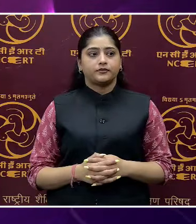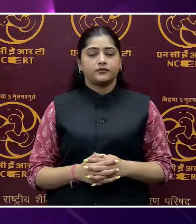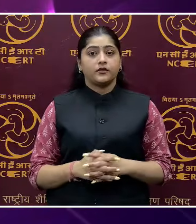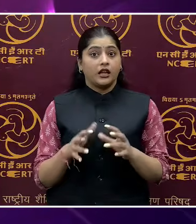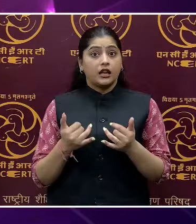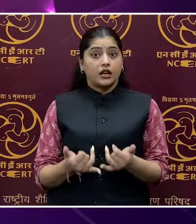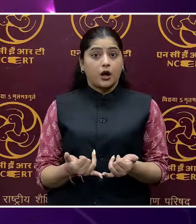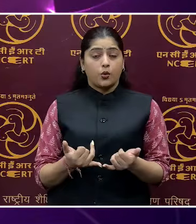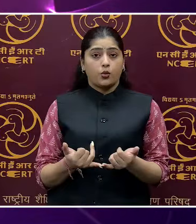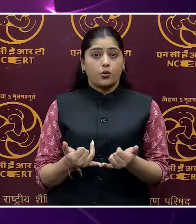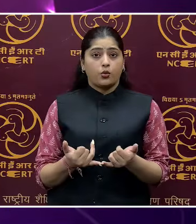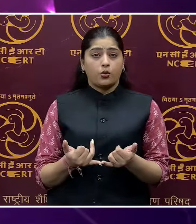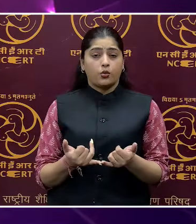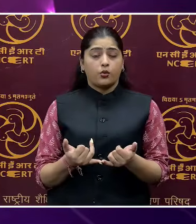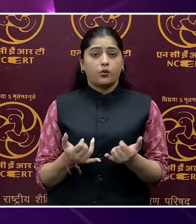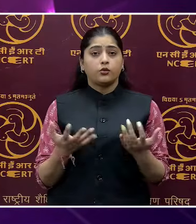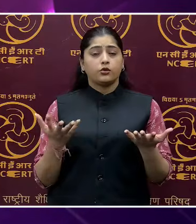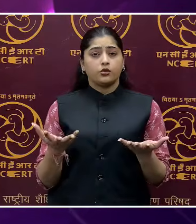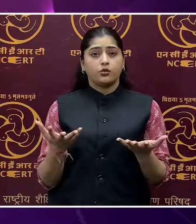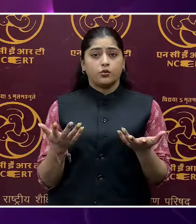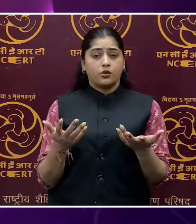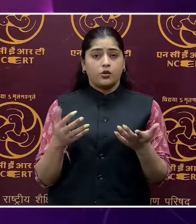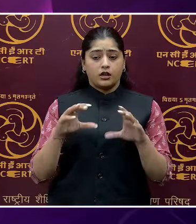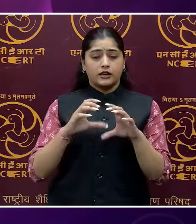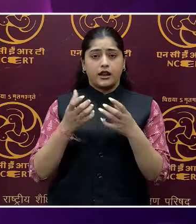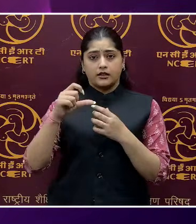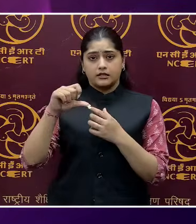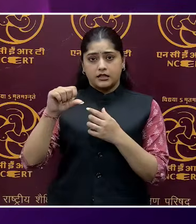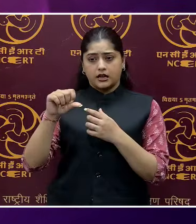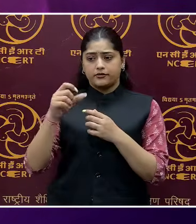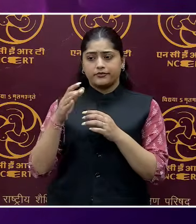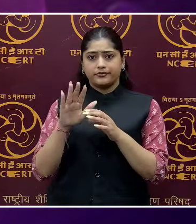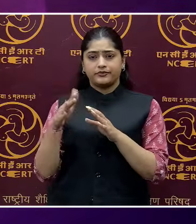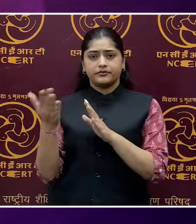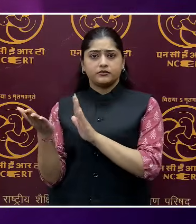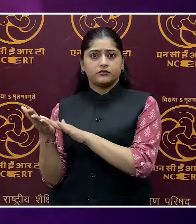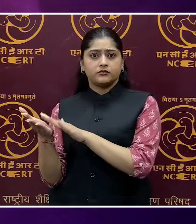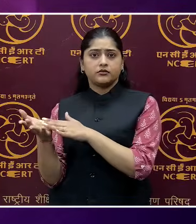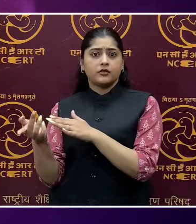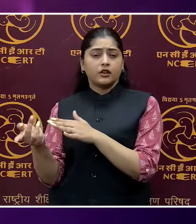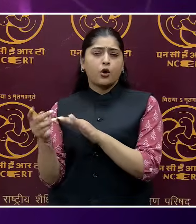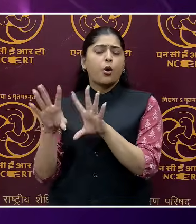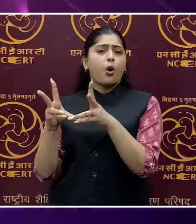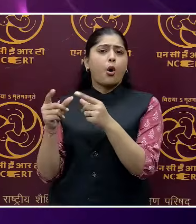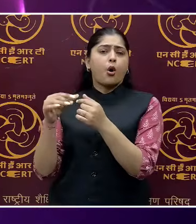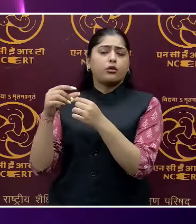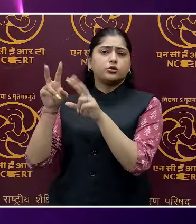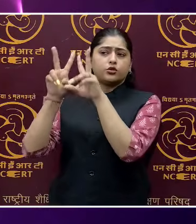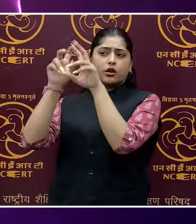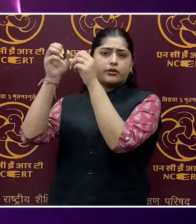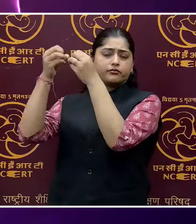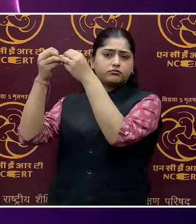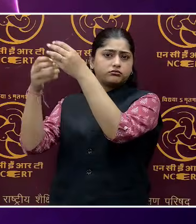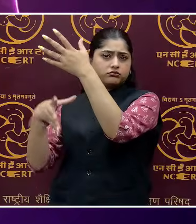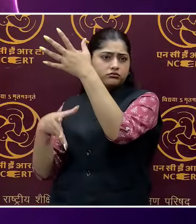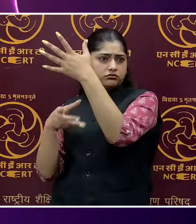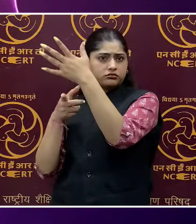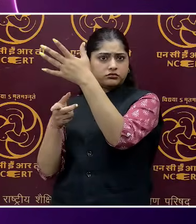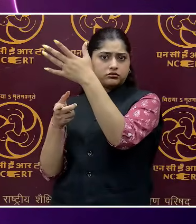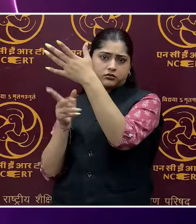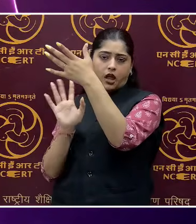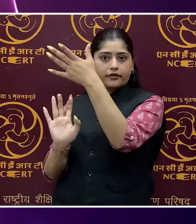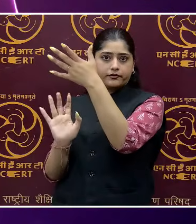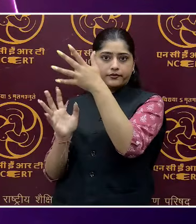Now the grade 9th, in the right side, all the topics of grade 9th virtual labs are